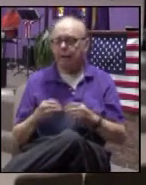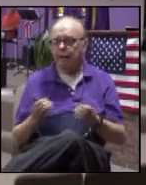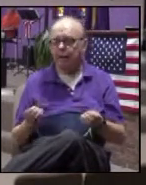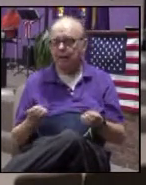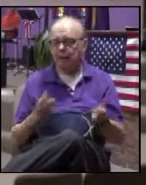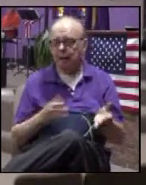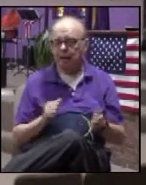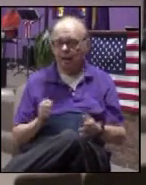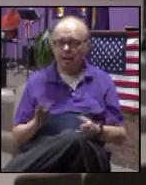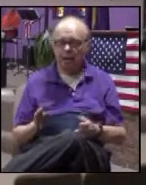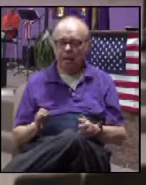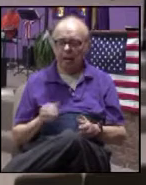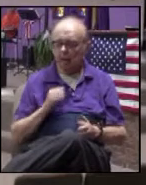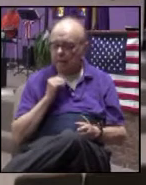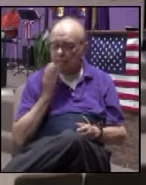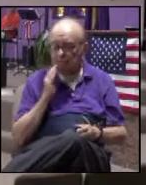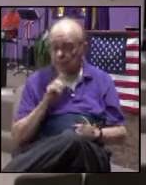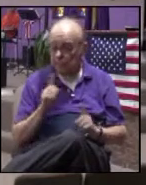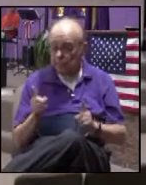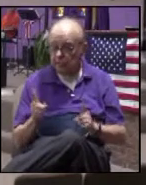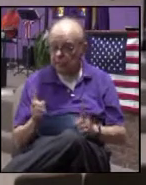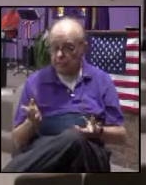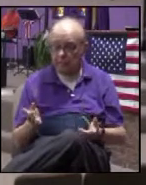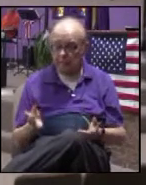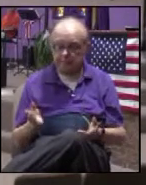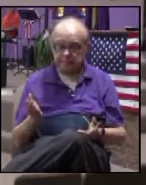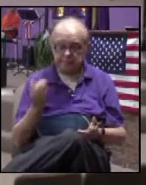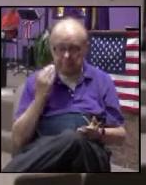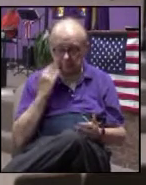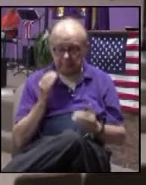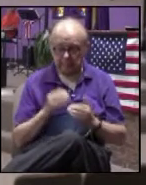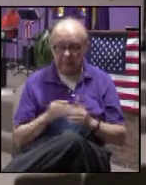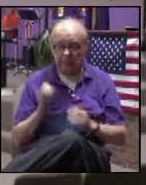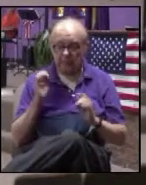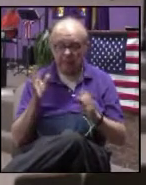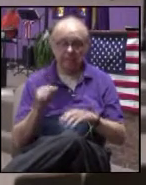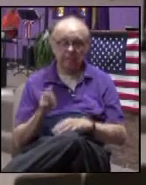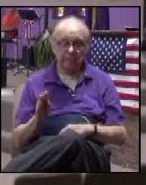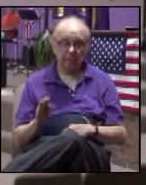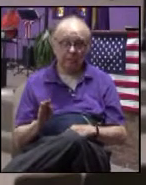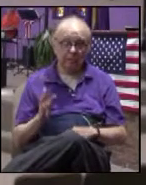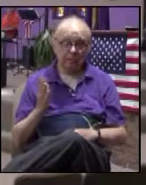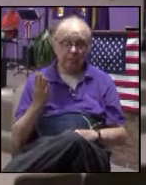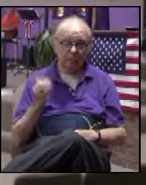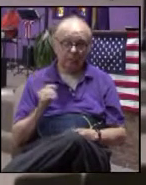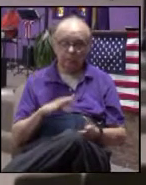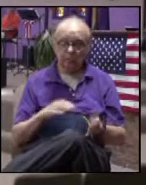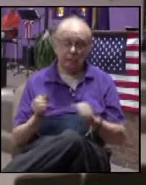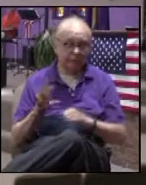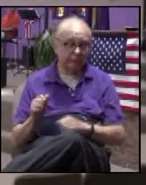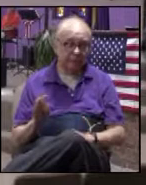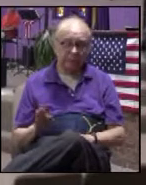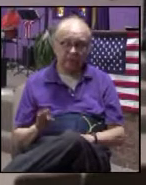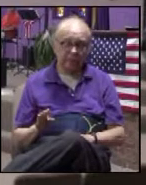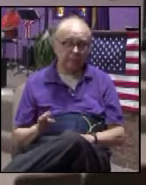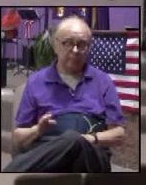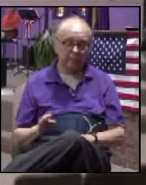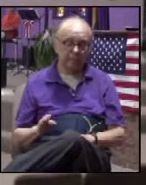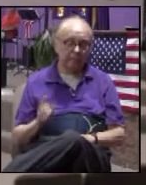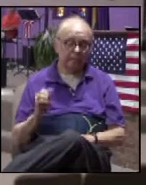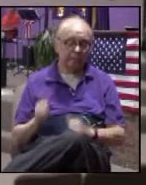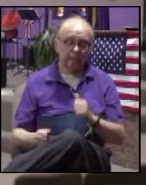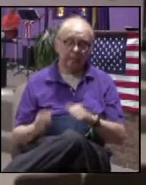your job with not knowing where you're going, even if you dislike your job, would you leave it? Most of the